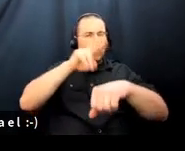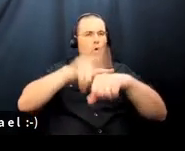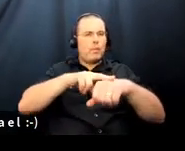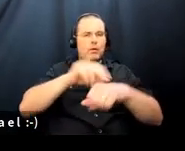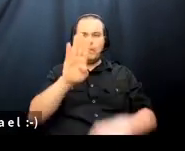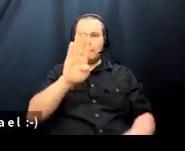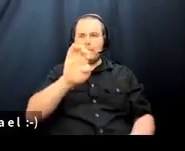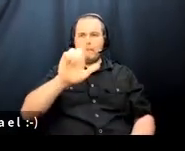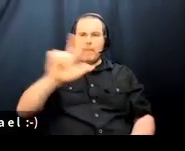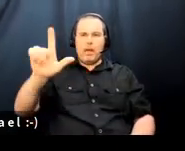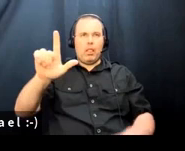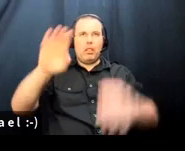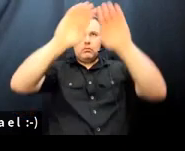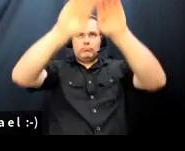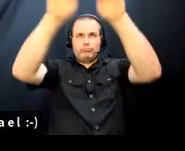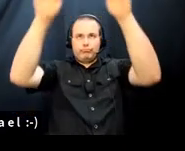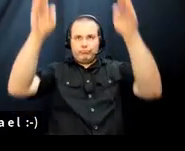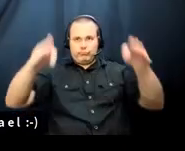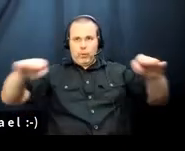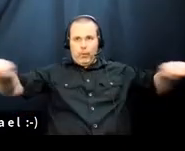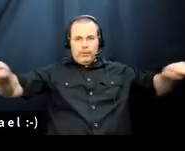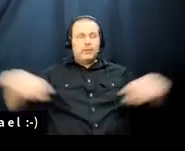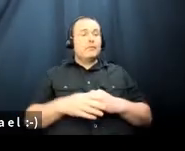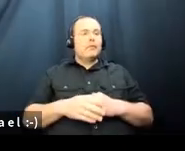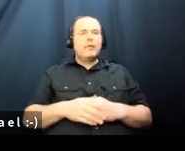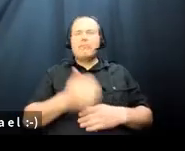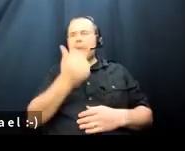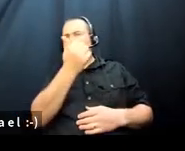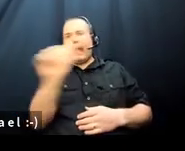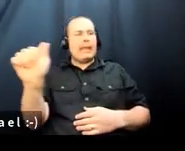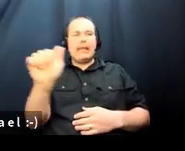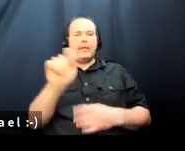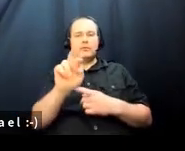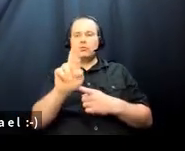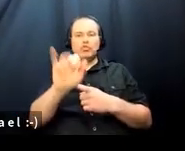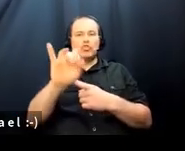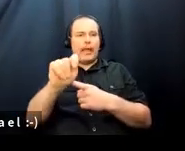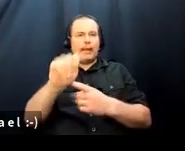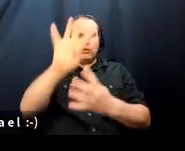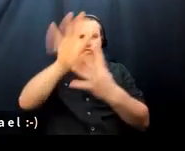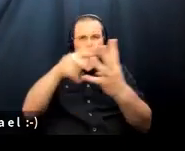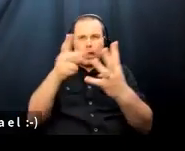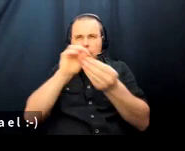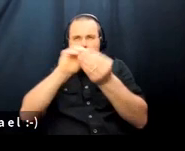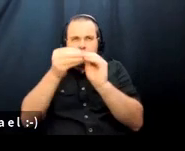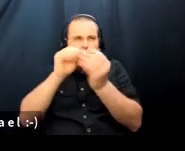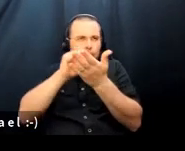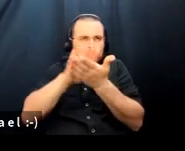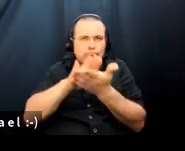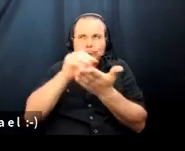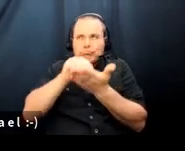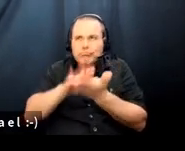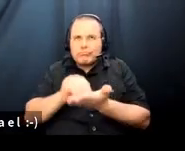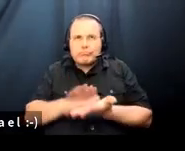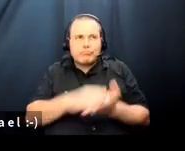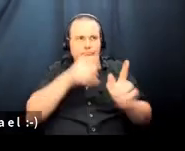that if you take any trait and you graph it all out, what you're going to end up